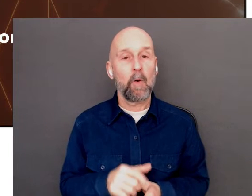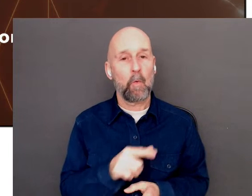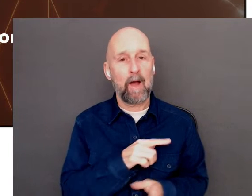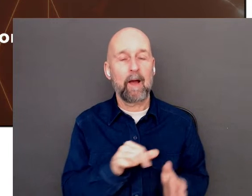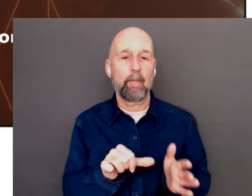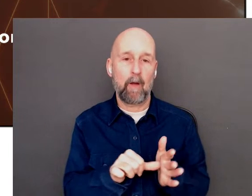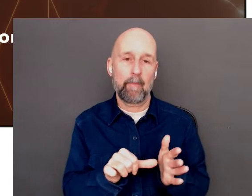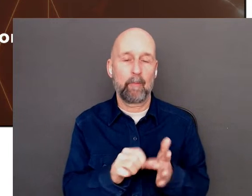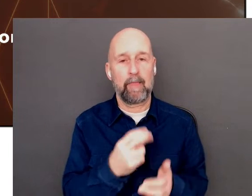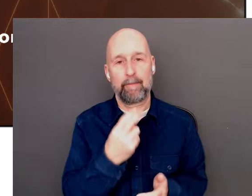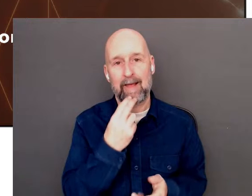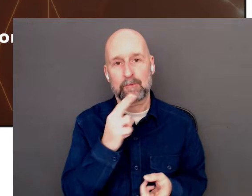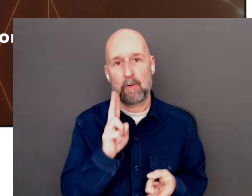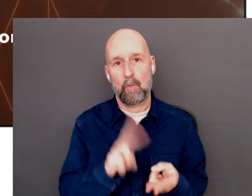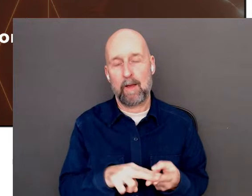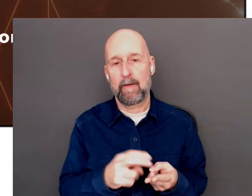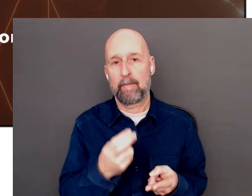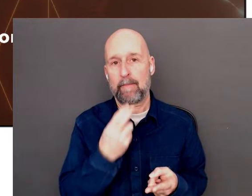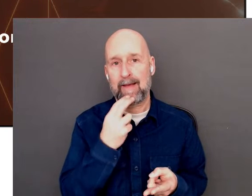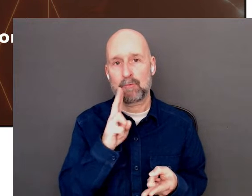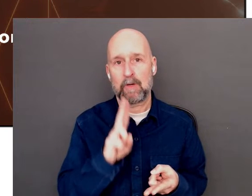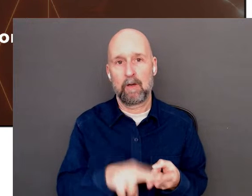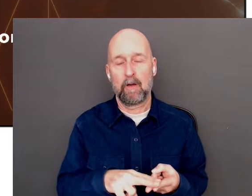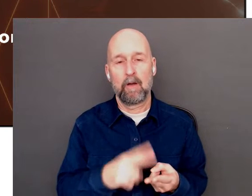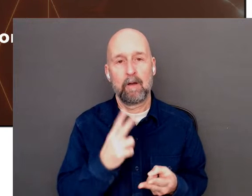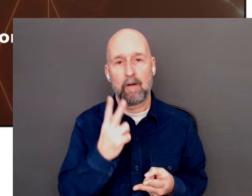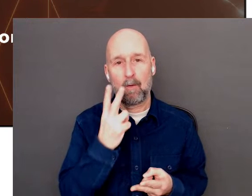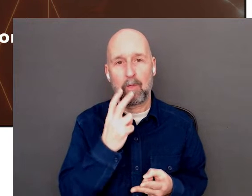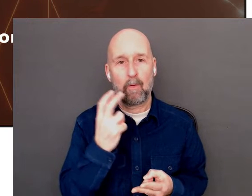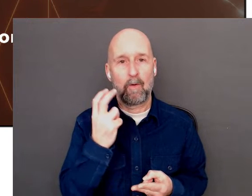We realized that all the batteries were off.